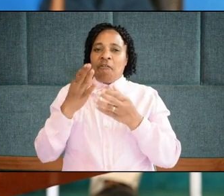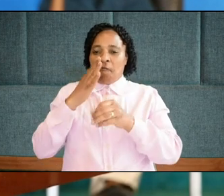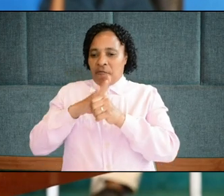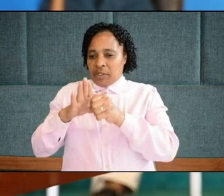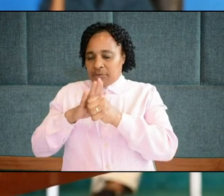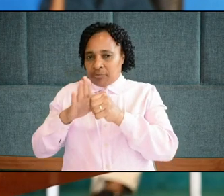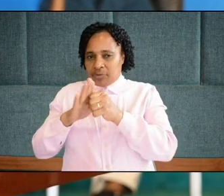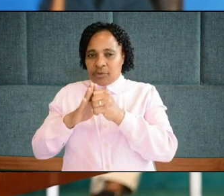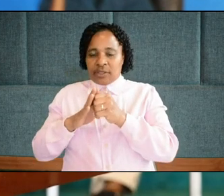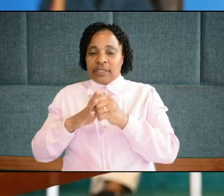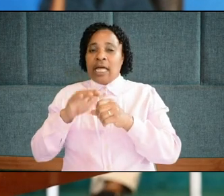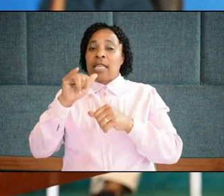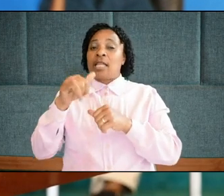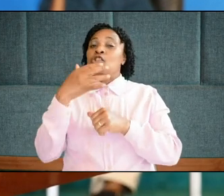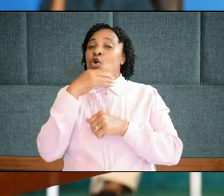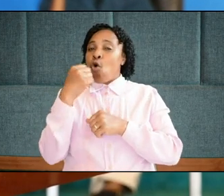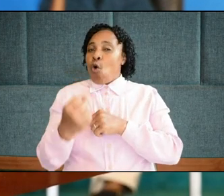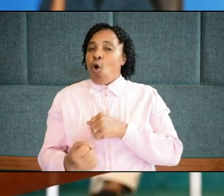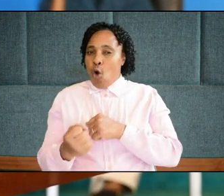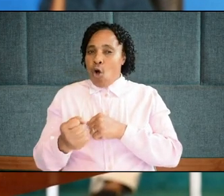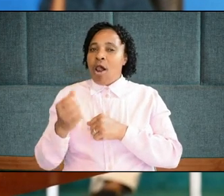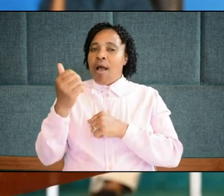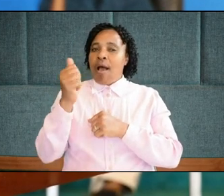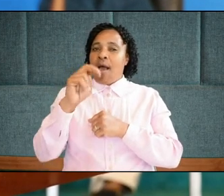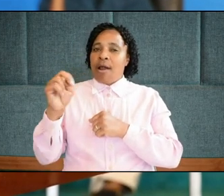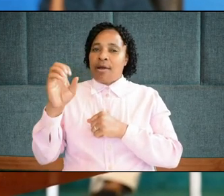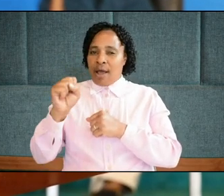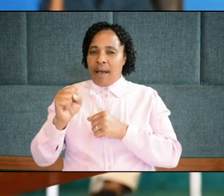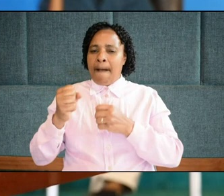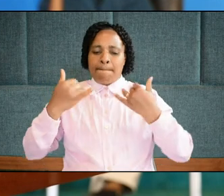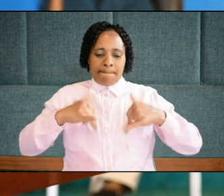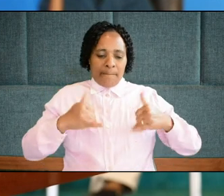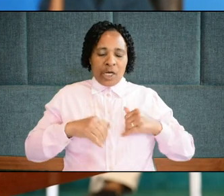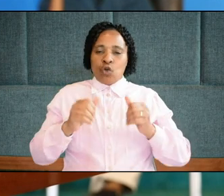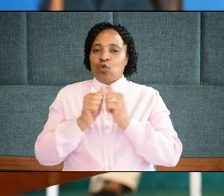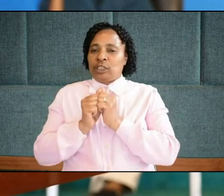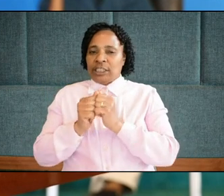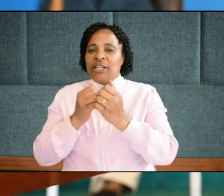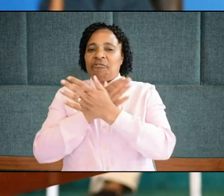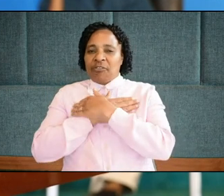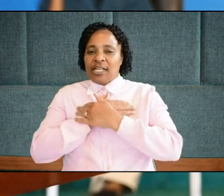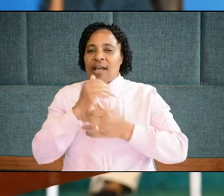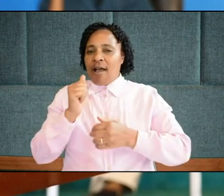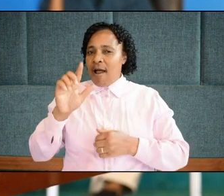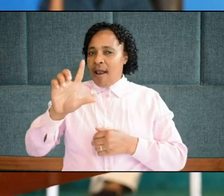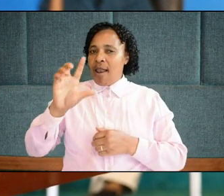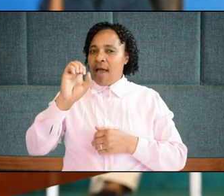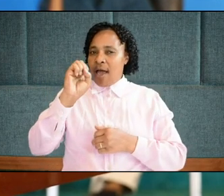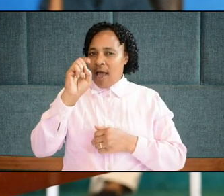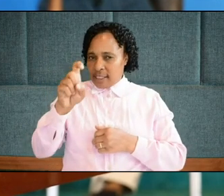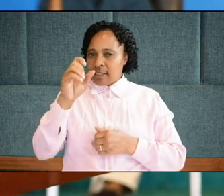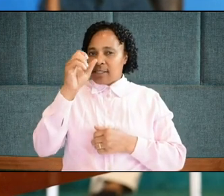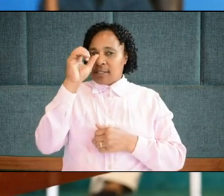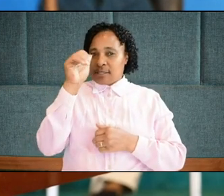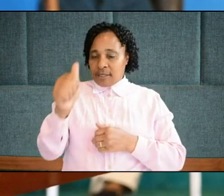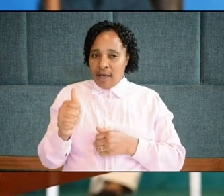4-year-old Anna loved to play with her friend Alexa in kindergarten in their small village in central